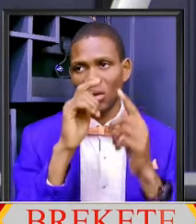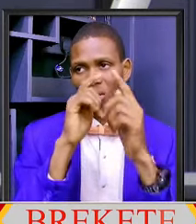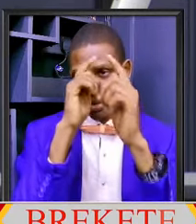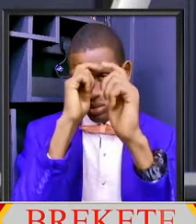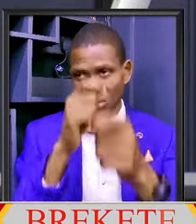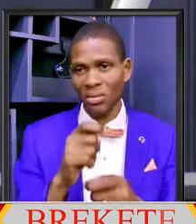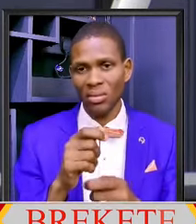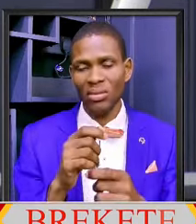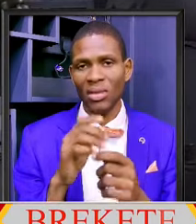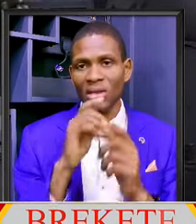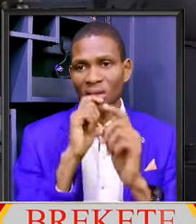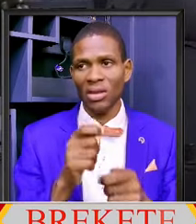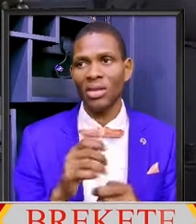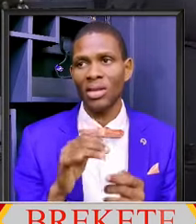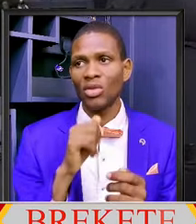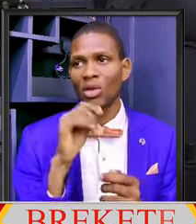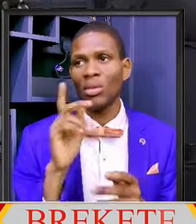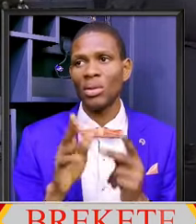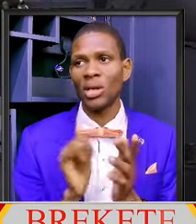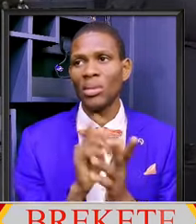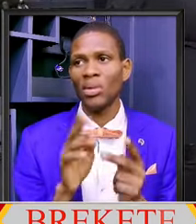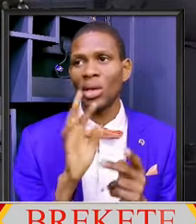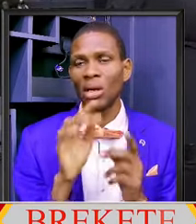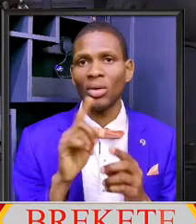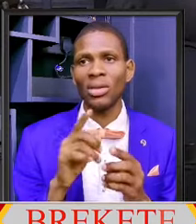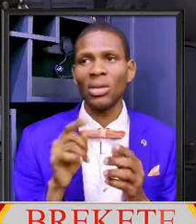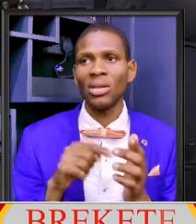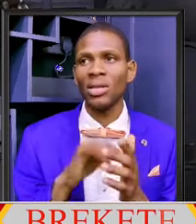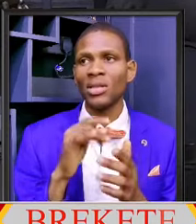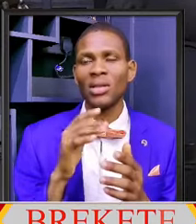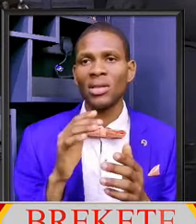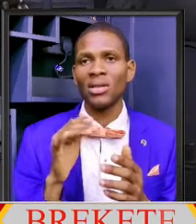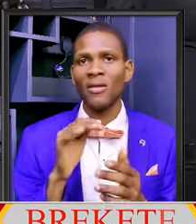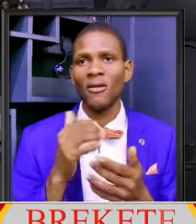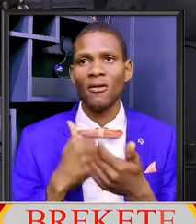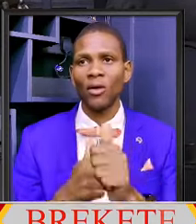not this one where people they talk. This one now follow come. Mm.